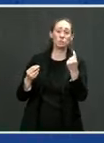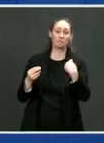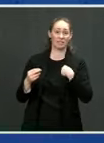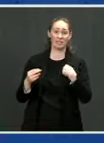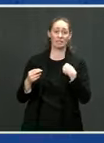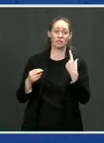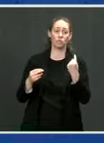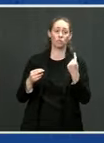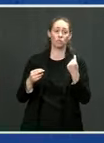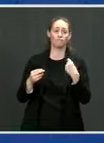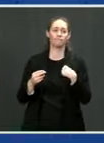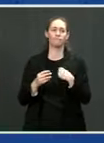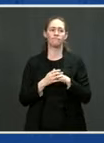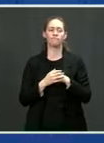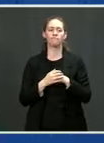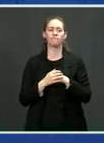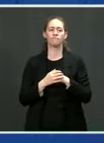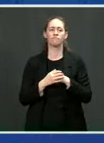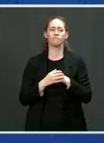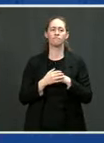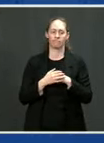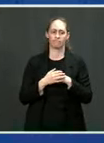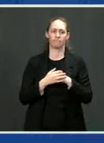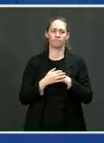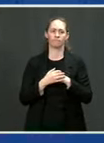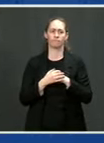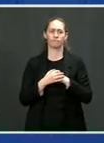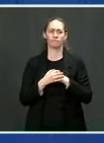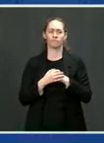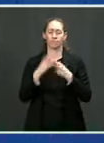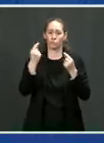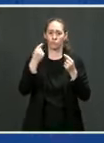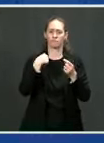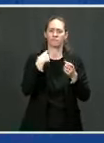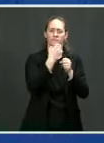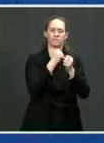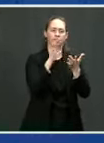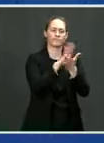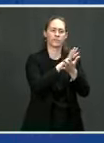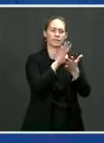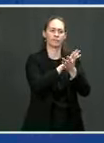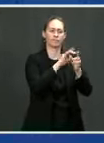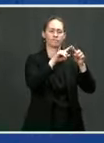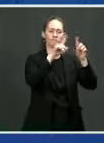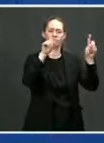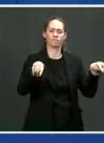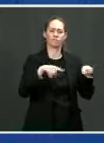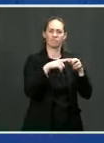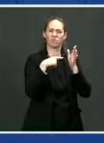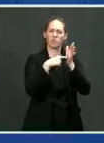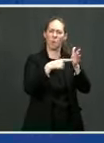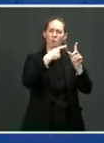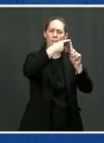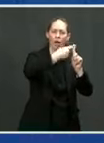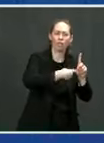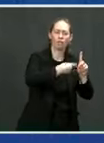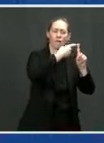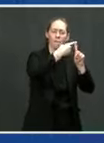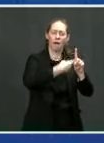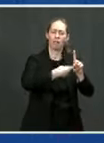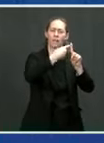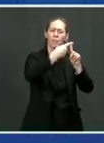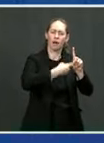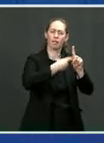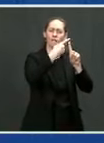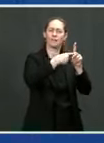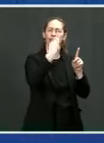I got graph paper. And 4 months out, I put the month on it, and in the horizontal line,